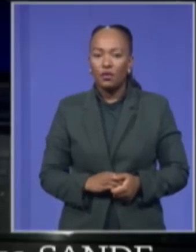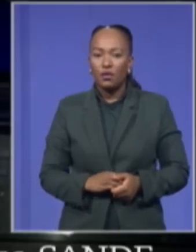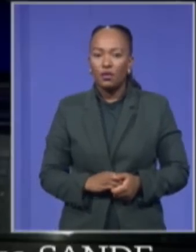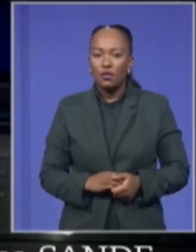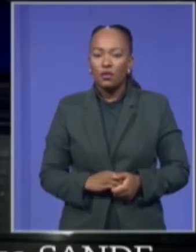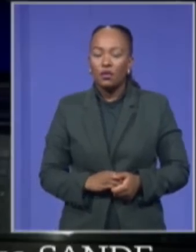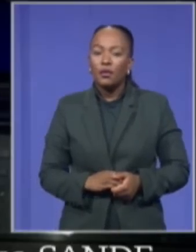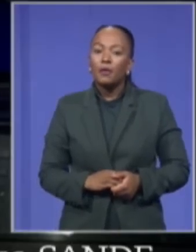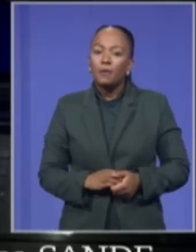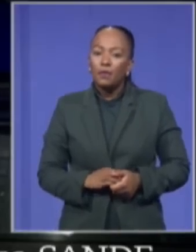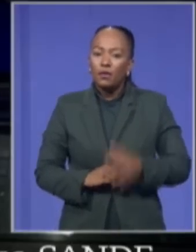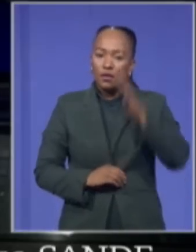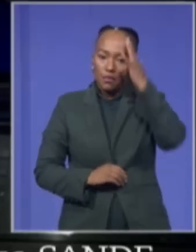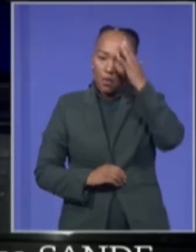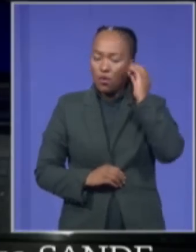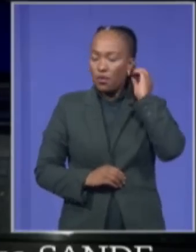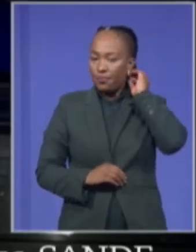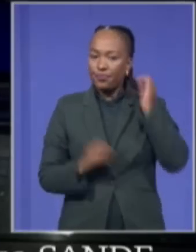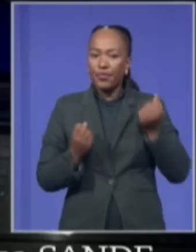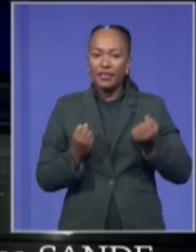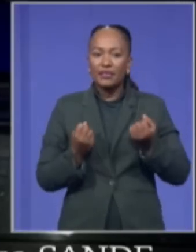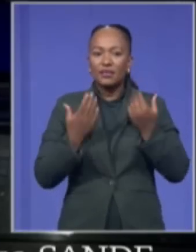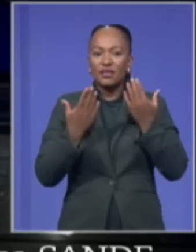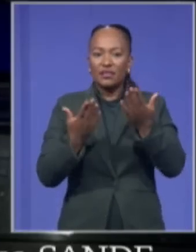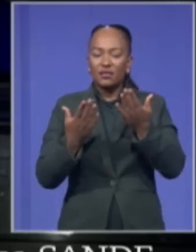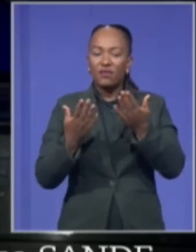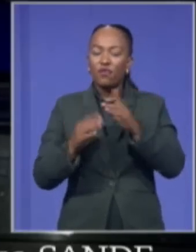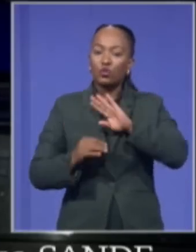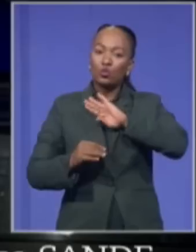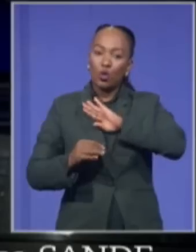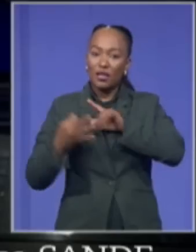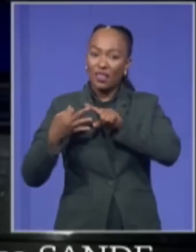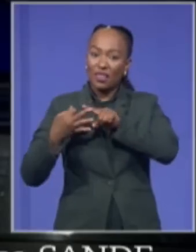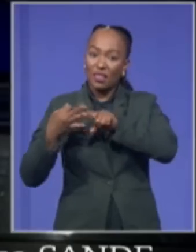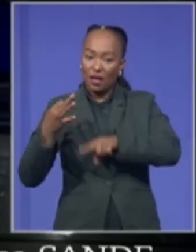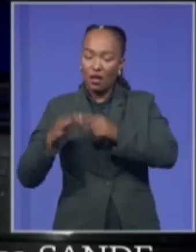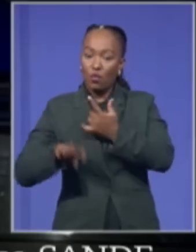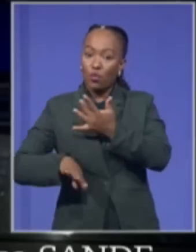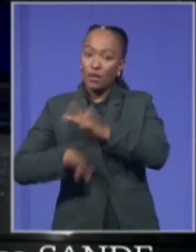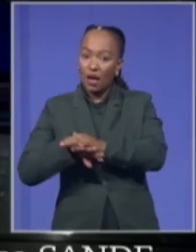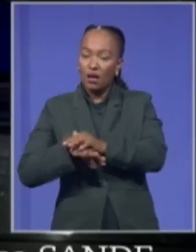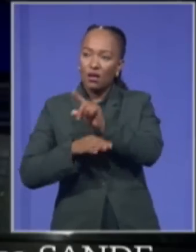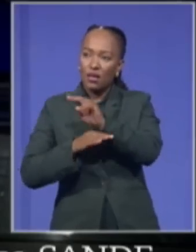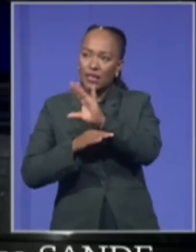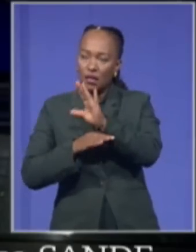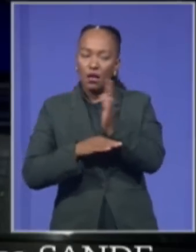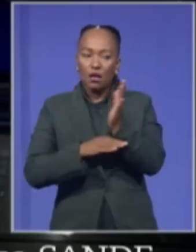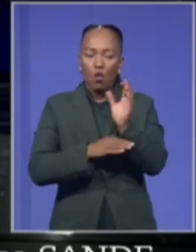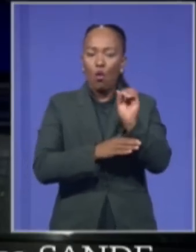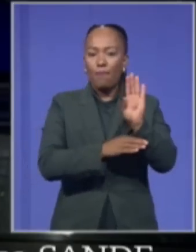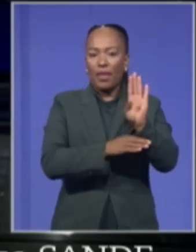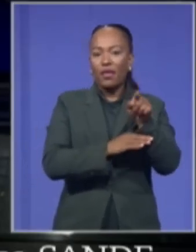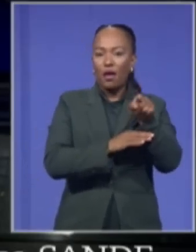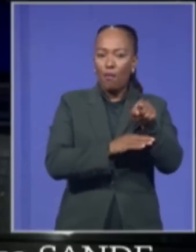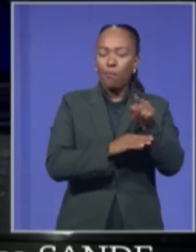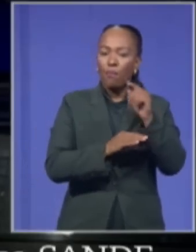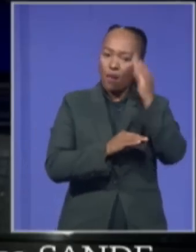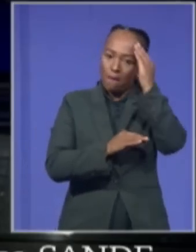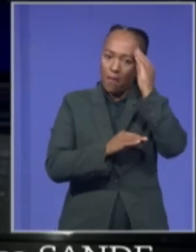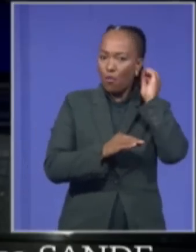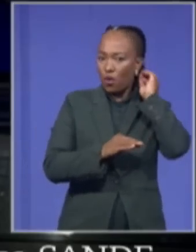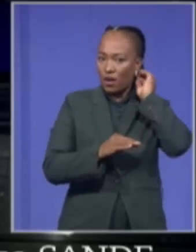Tshebeletso ya bofifi ya masole a mararo a hlokahaletseng DRC ya ebile Bloemfontein kajeno lesole le leng le ile la